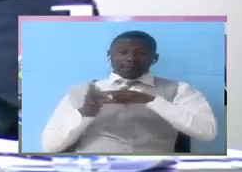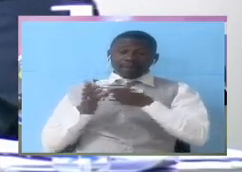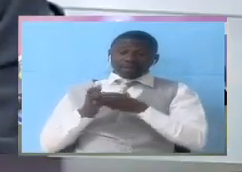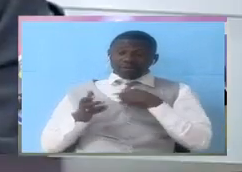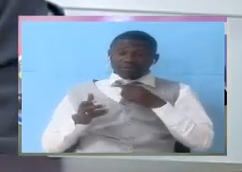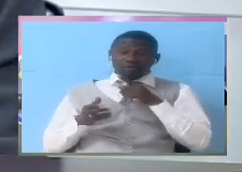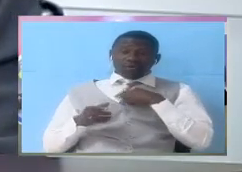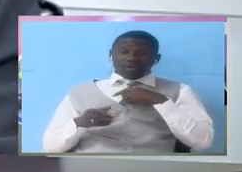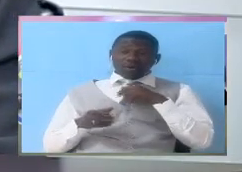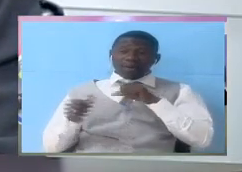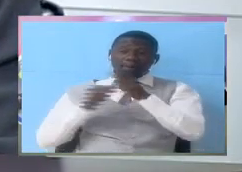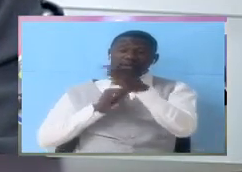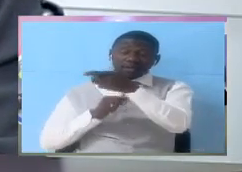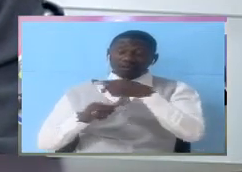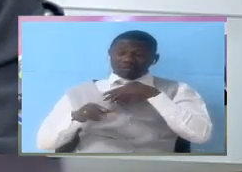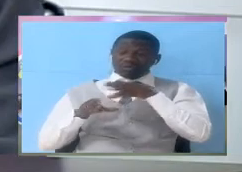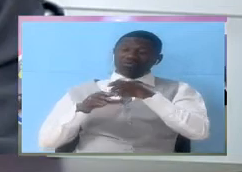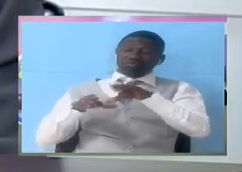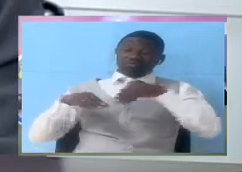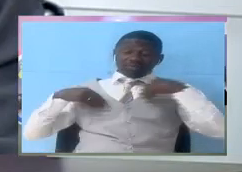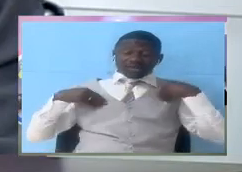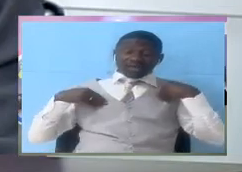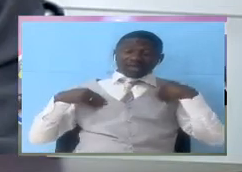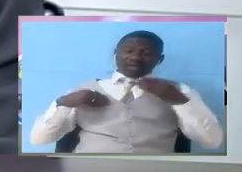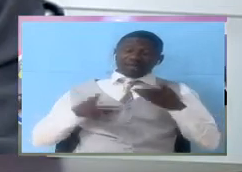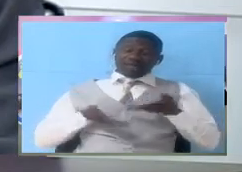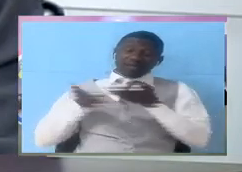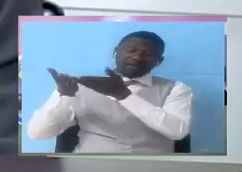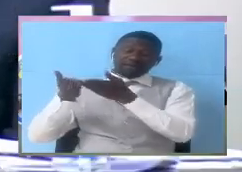I had a job to do.